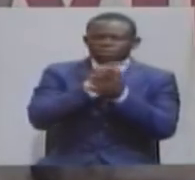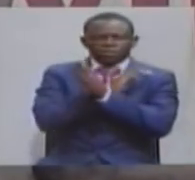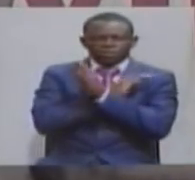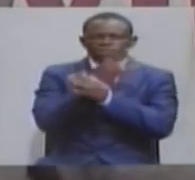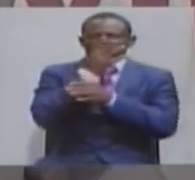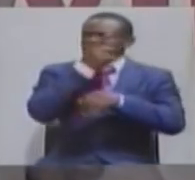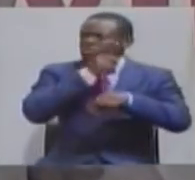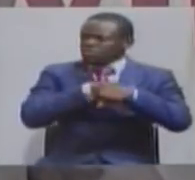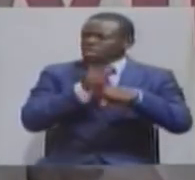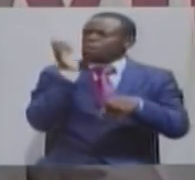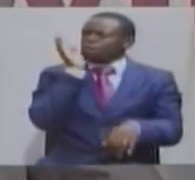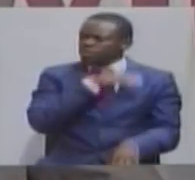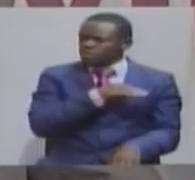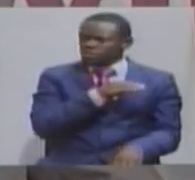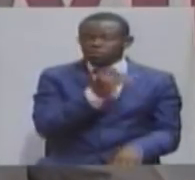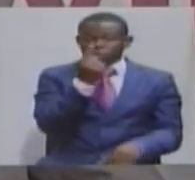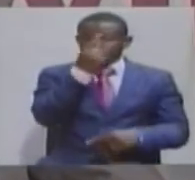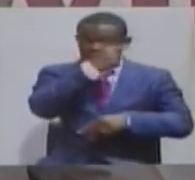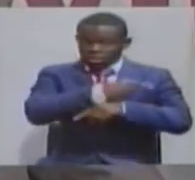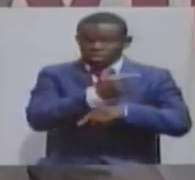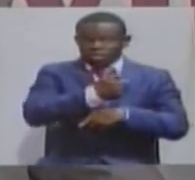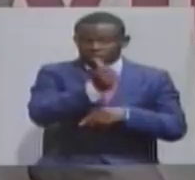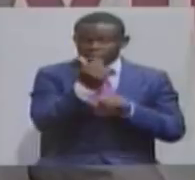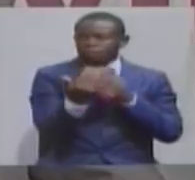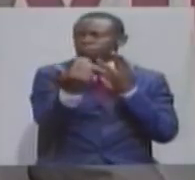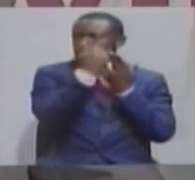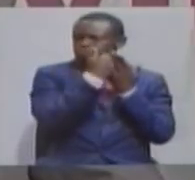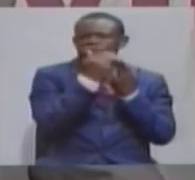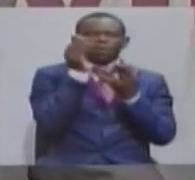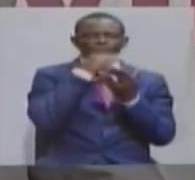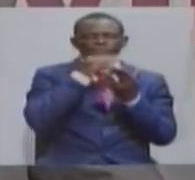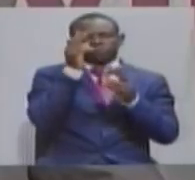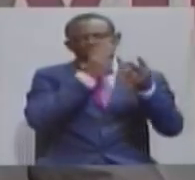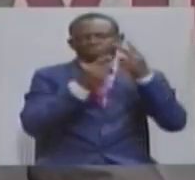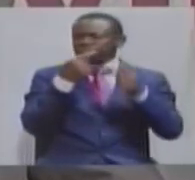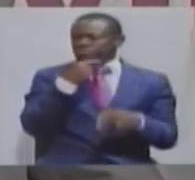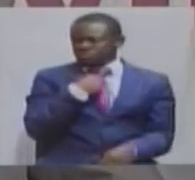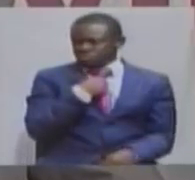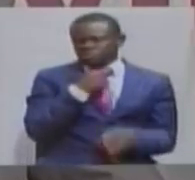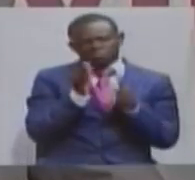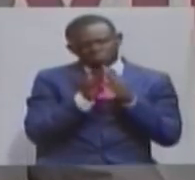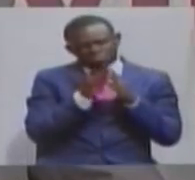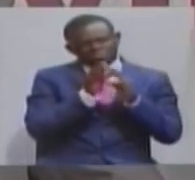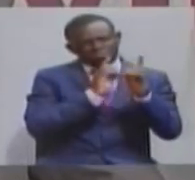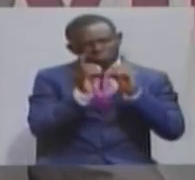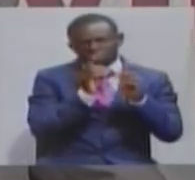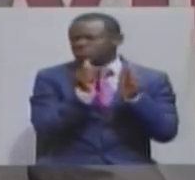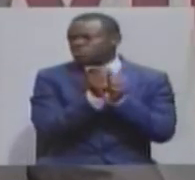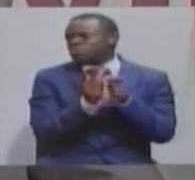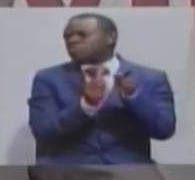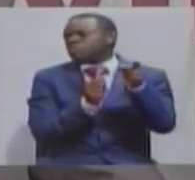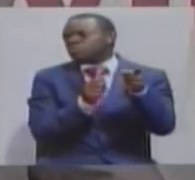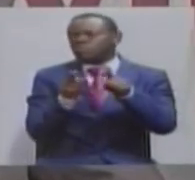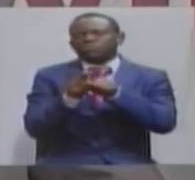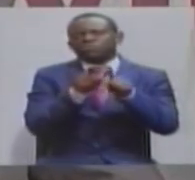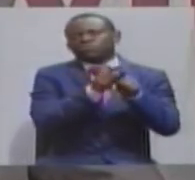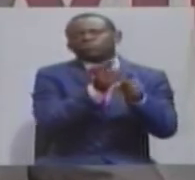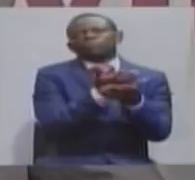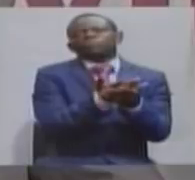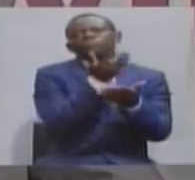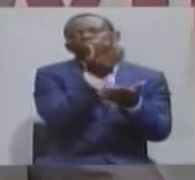the previous 3 occasions. In the 4th meeting that I had with him, he indicated to me